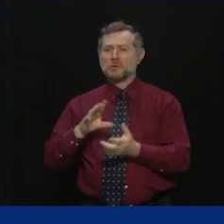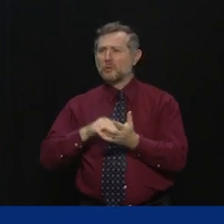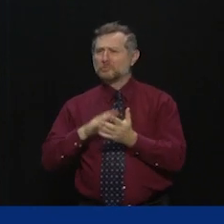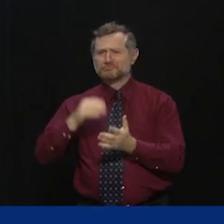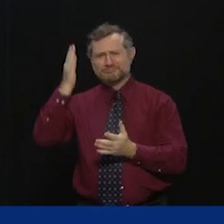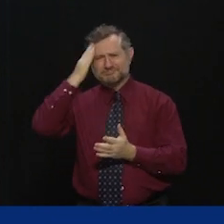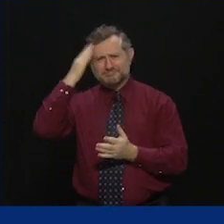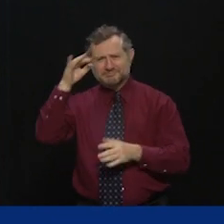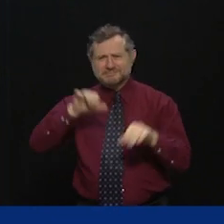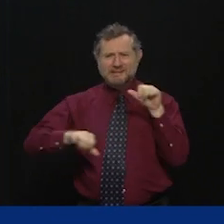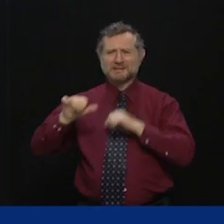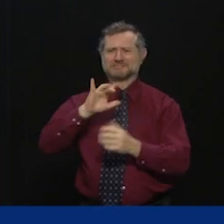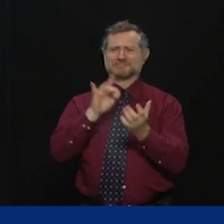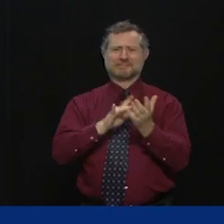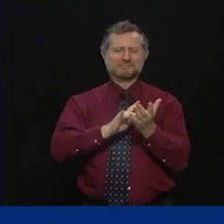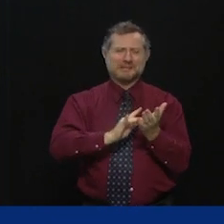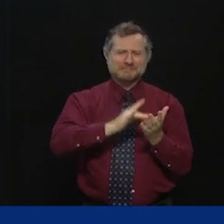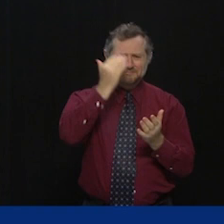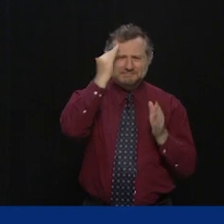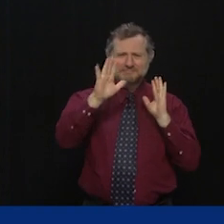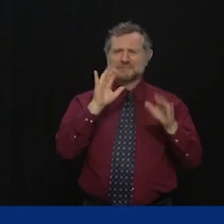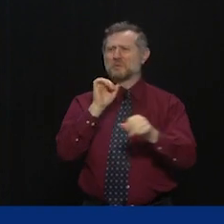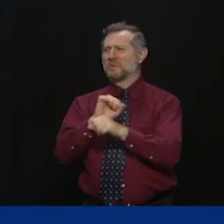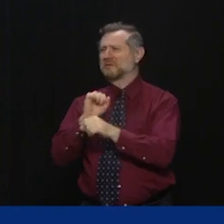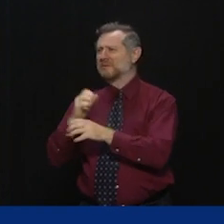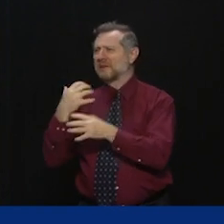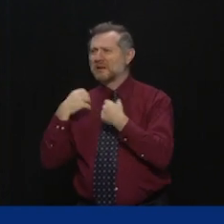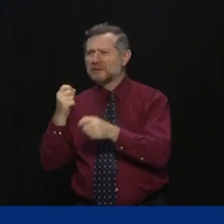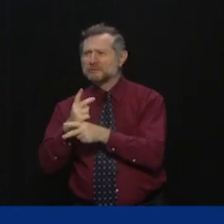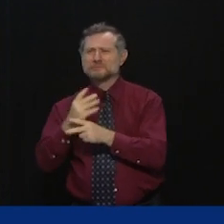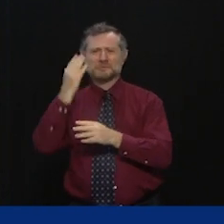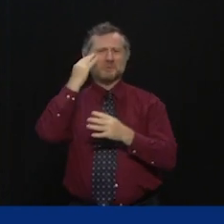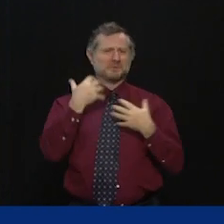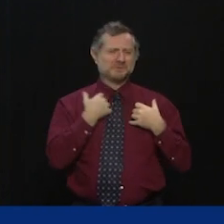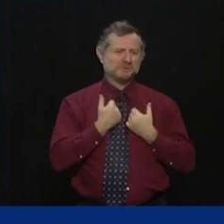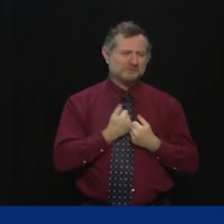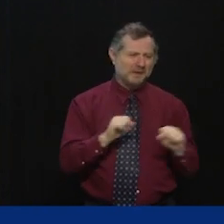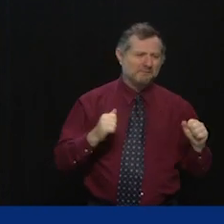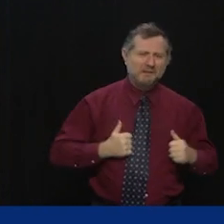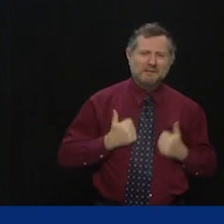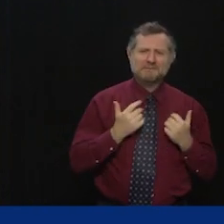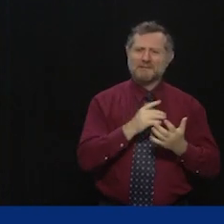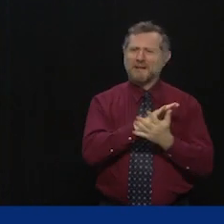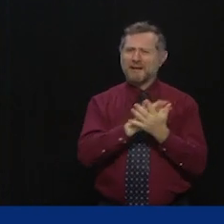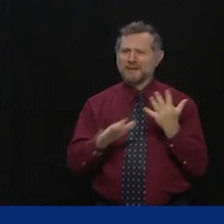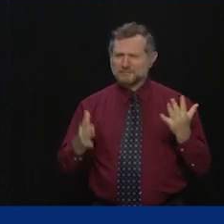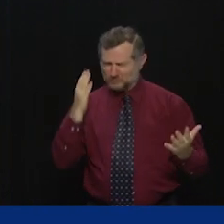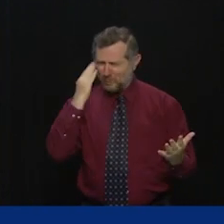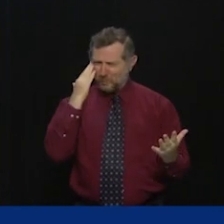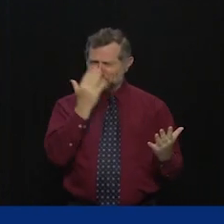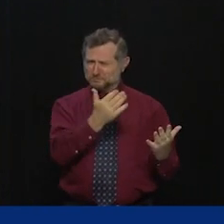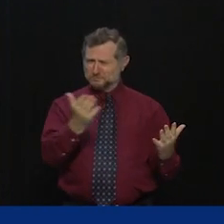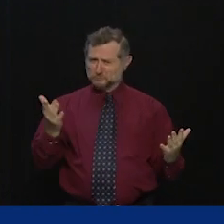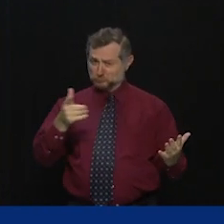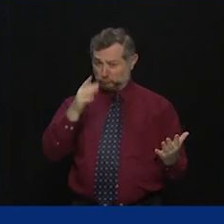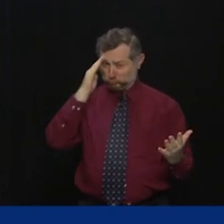medicine and how we can save people's lives no matter what the illness is. We know this has been tough, we know this has been a